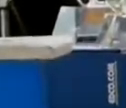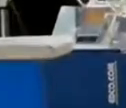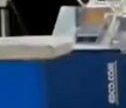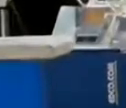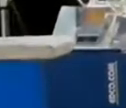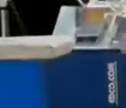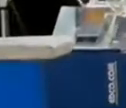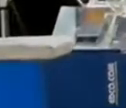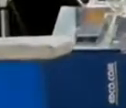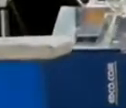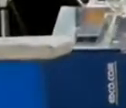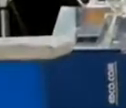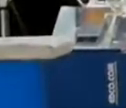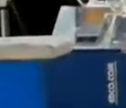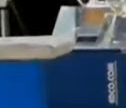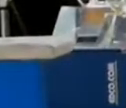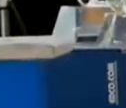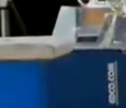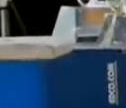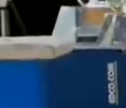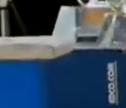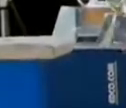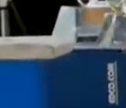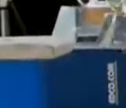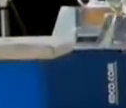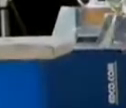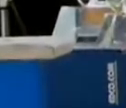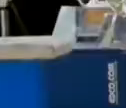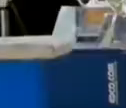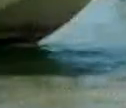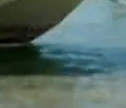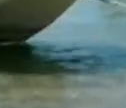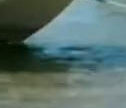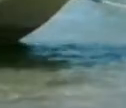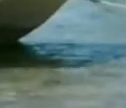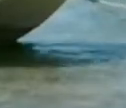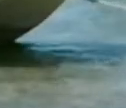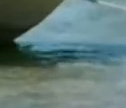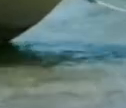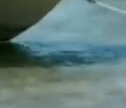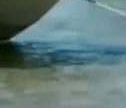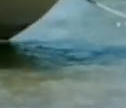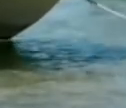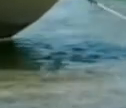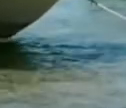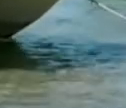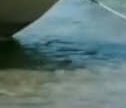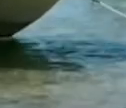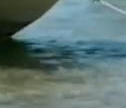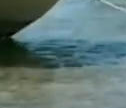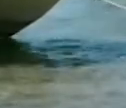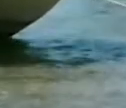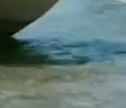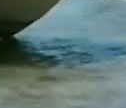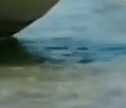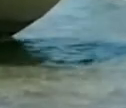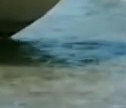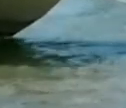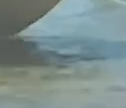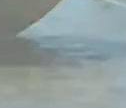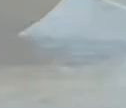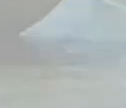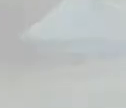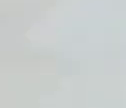sailing the national sport of the Bahamas. No other sport demonstrates the tenacity